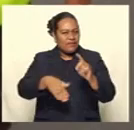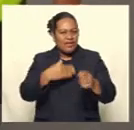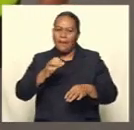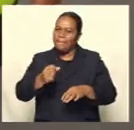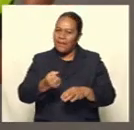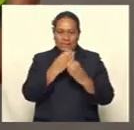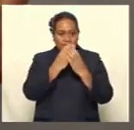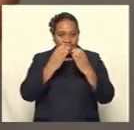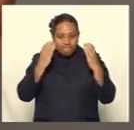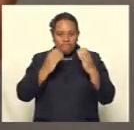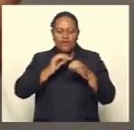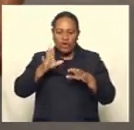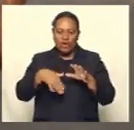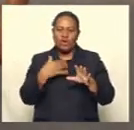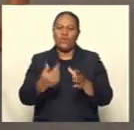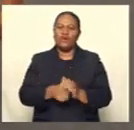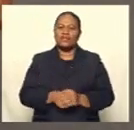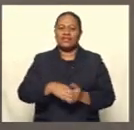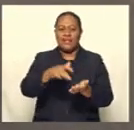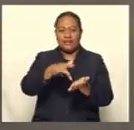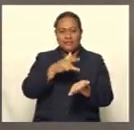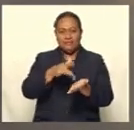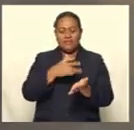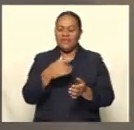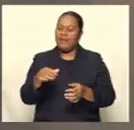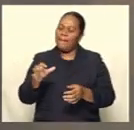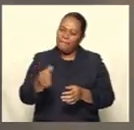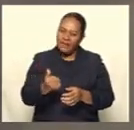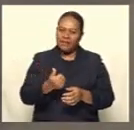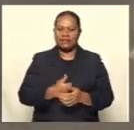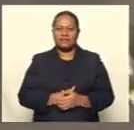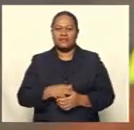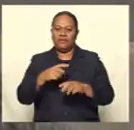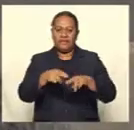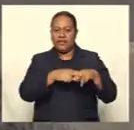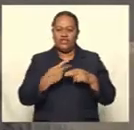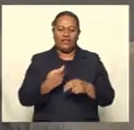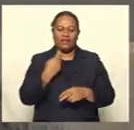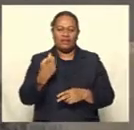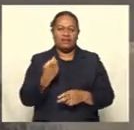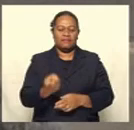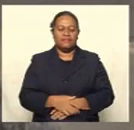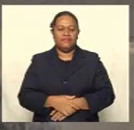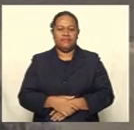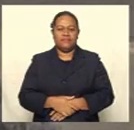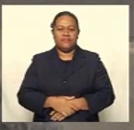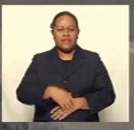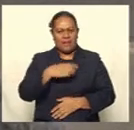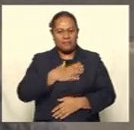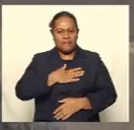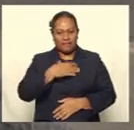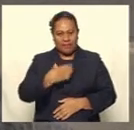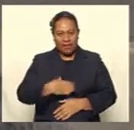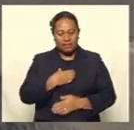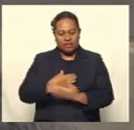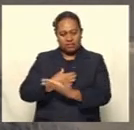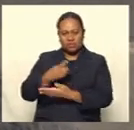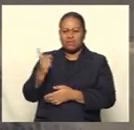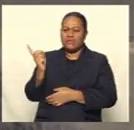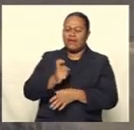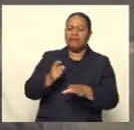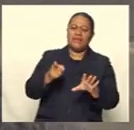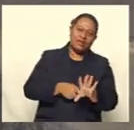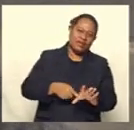their KPG app activated is all part of their COVID community work. I personally feel safe having to come in and out